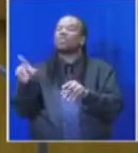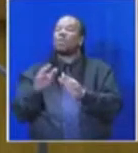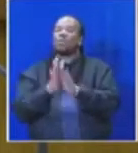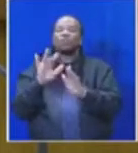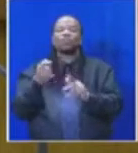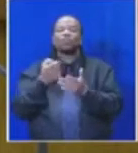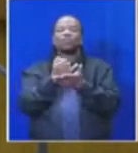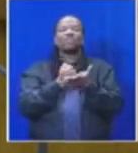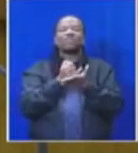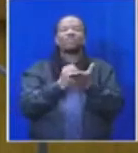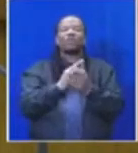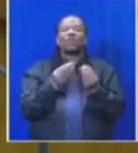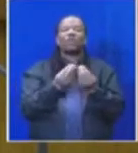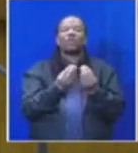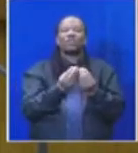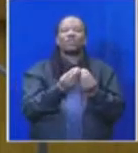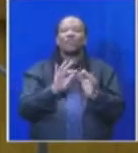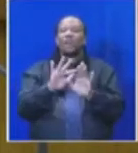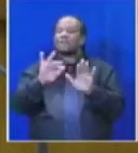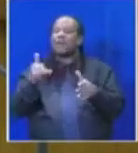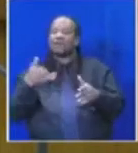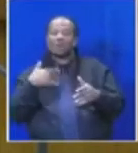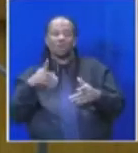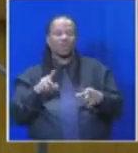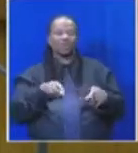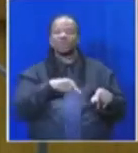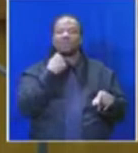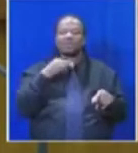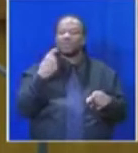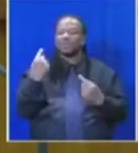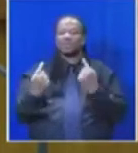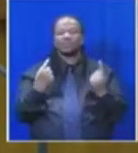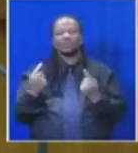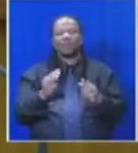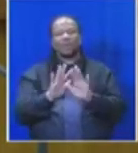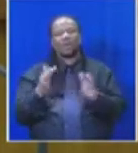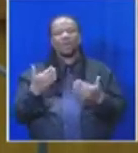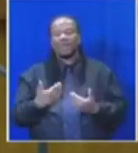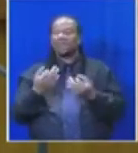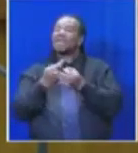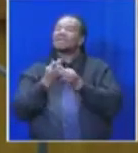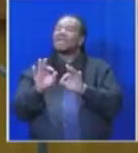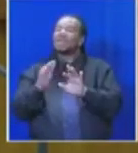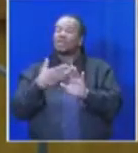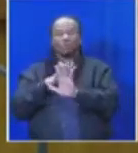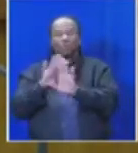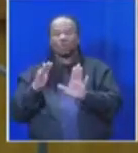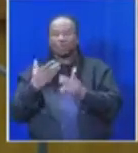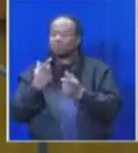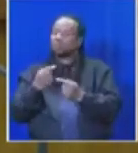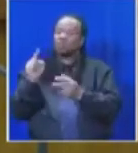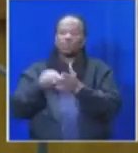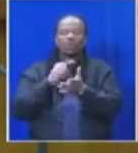nature, but rather serve one another," close quote. Let us therefore not use our freedom to indulge in lawlessness,